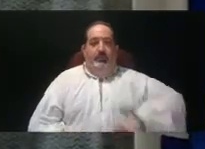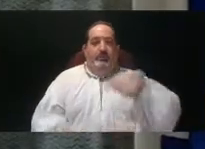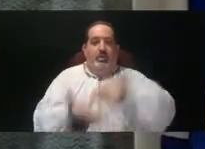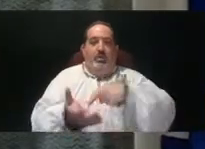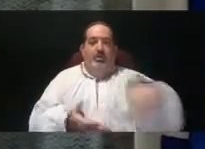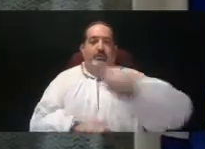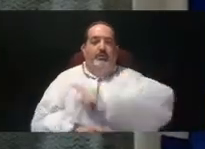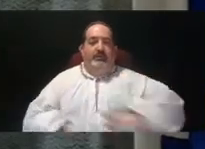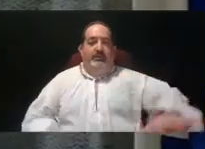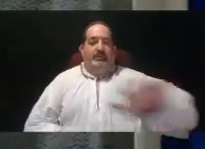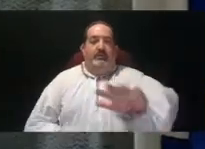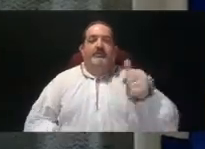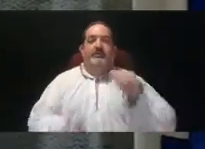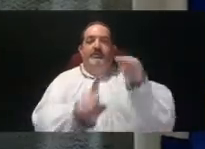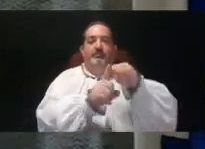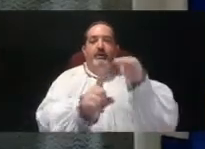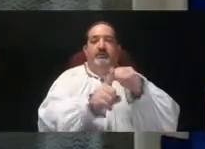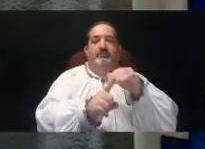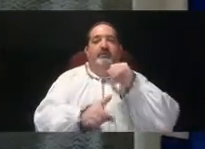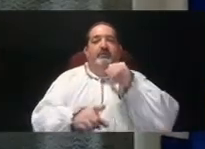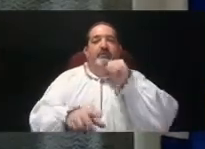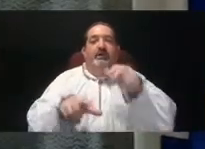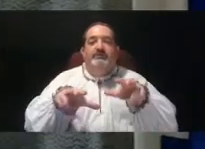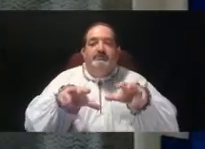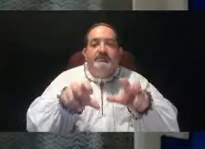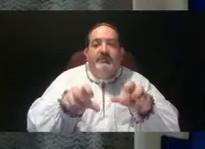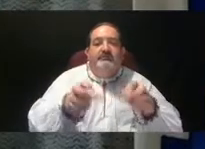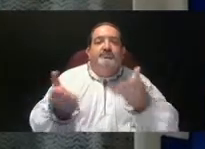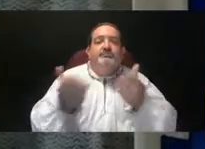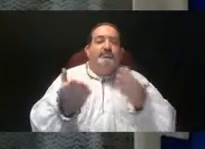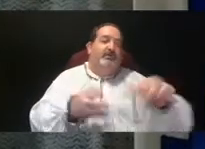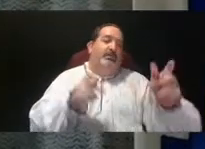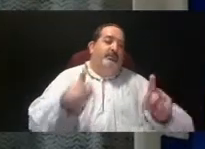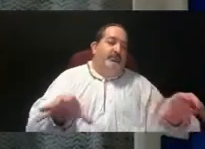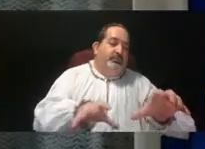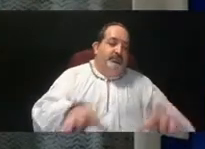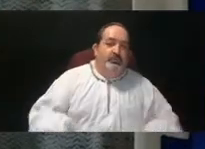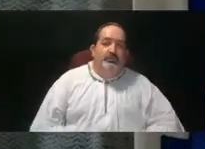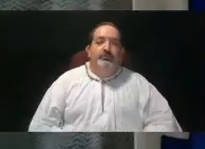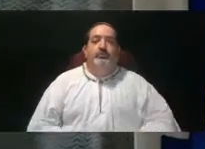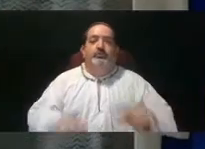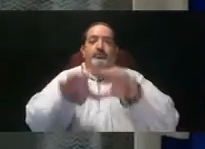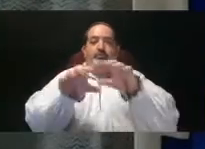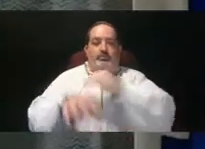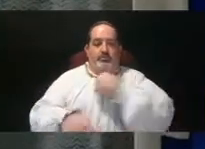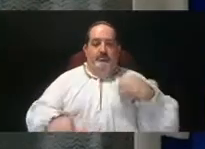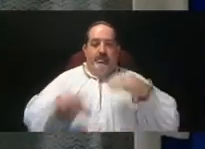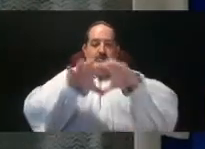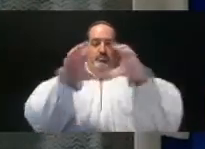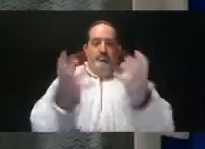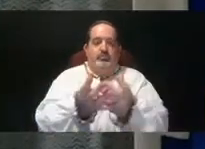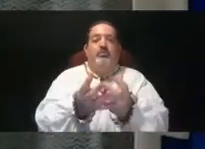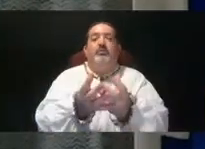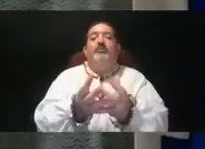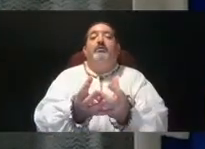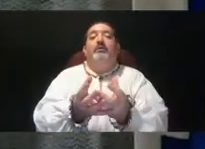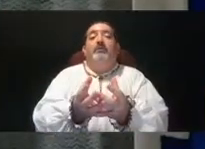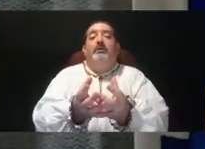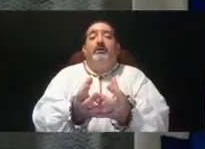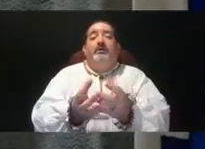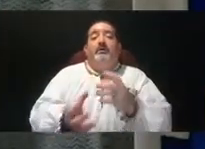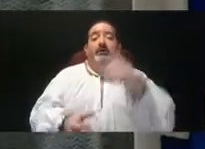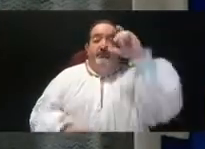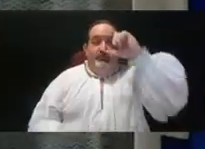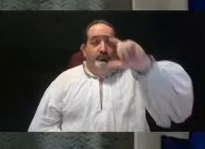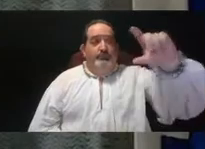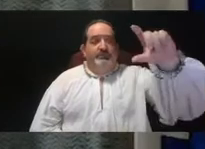a reminder of the unselfish service done by others. The Order of the Crescent is thus given to recognize those persons